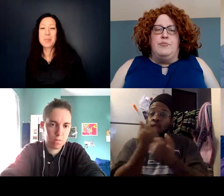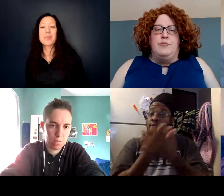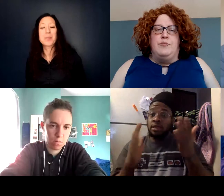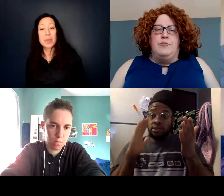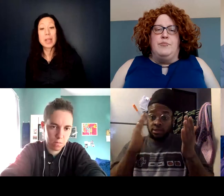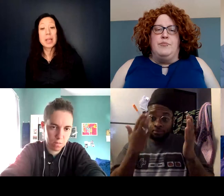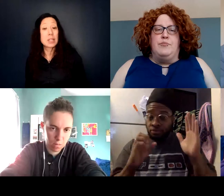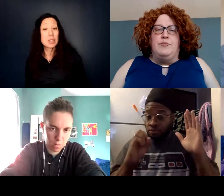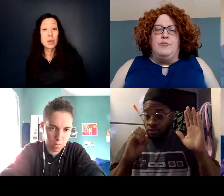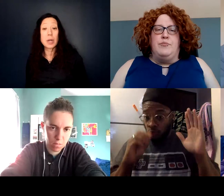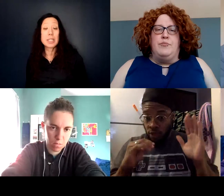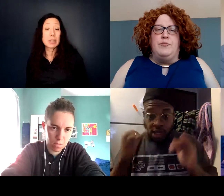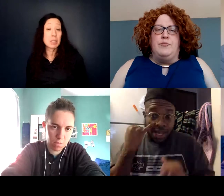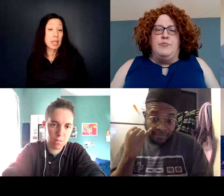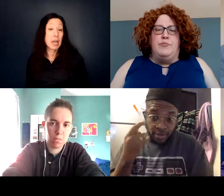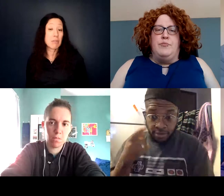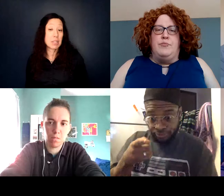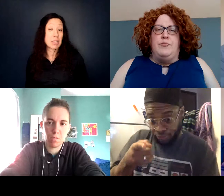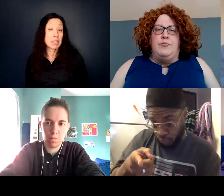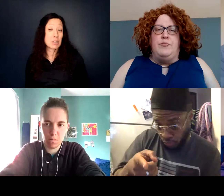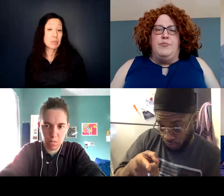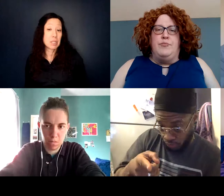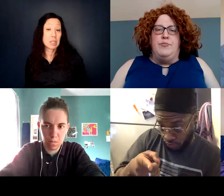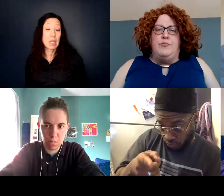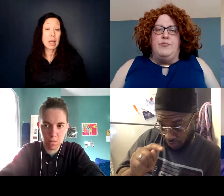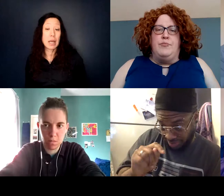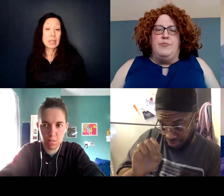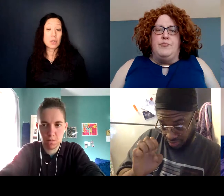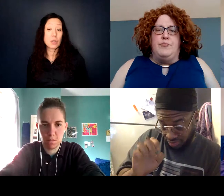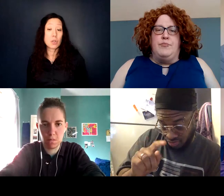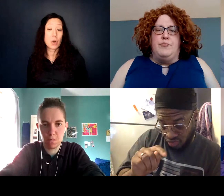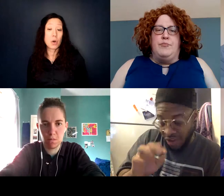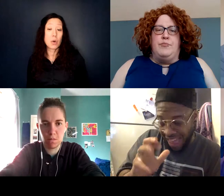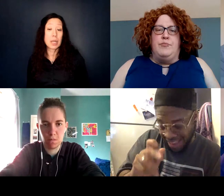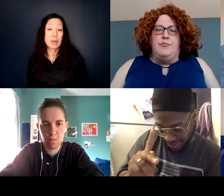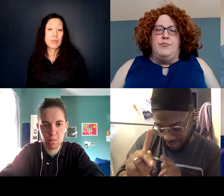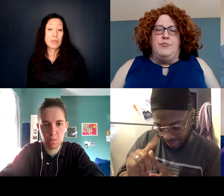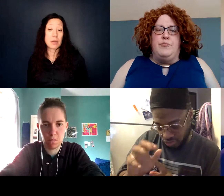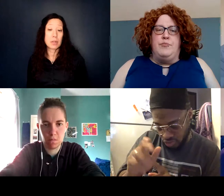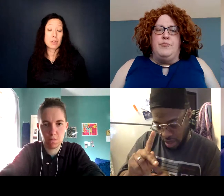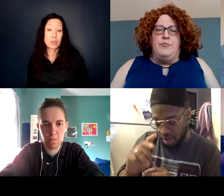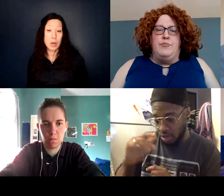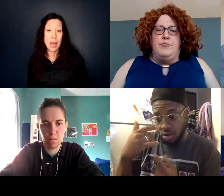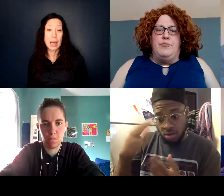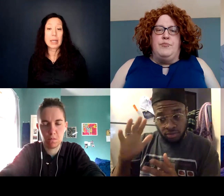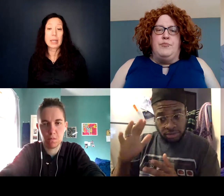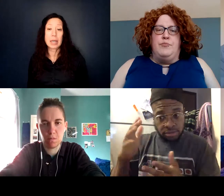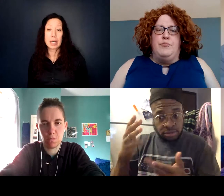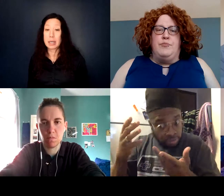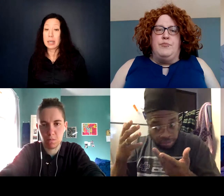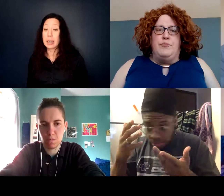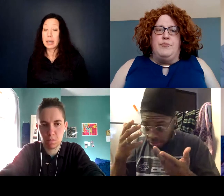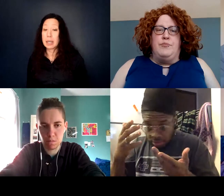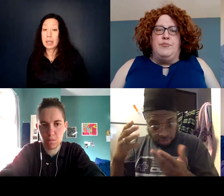And so it seems like everything should be in line. So if